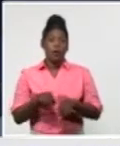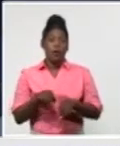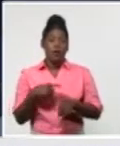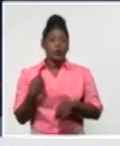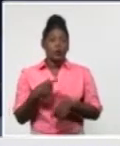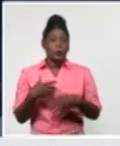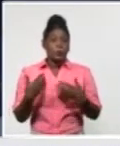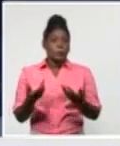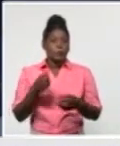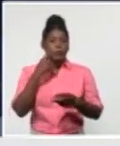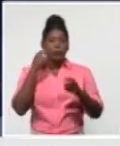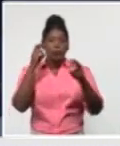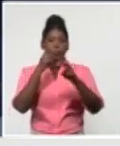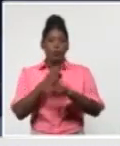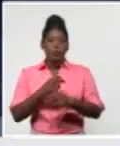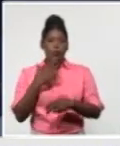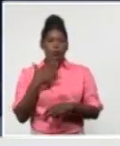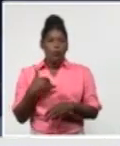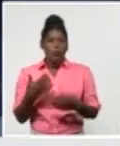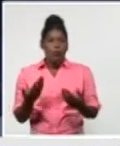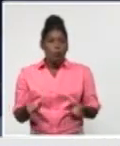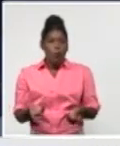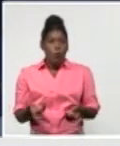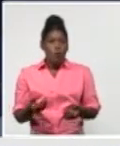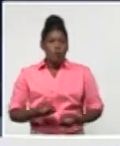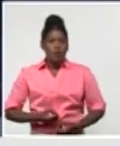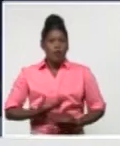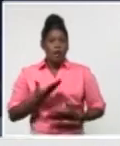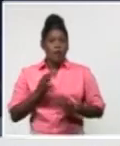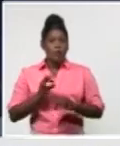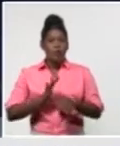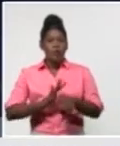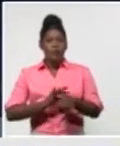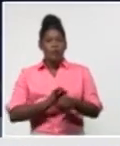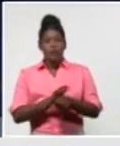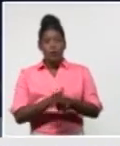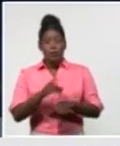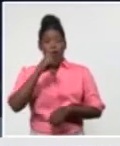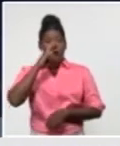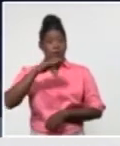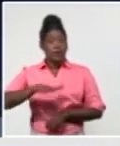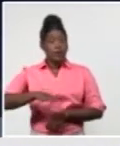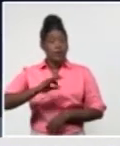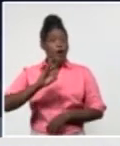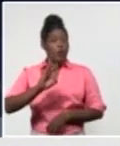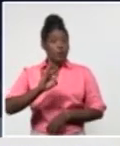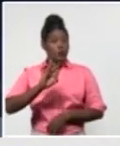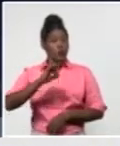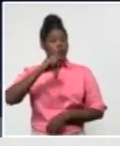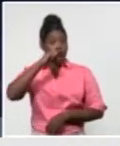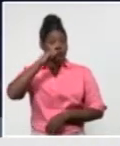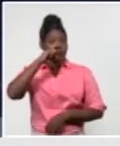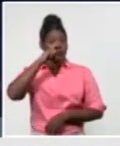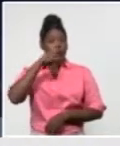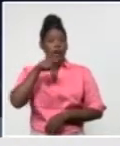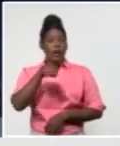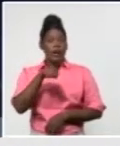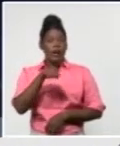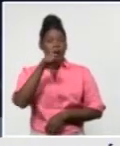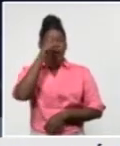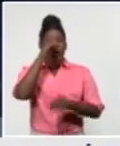infection has not been determined. This girl was admitted with